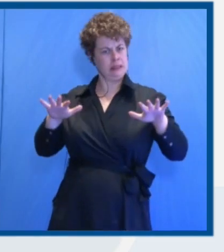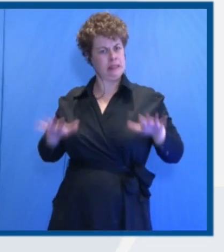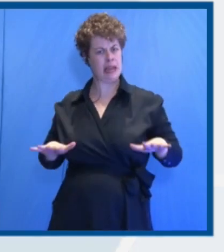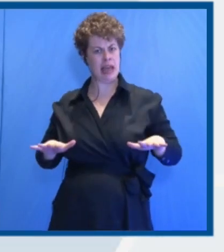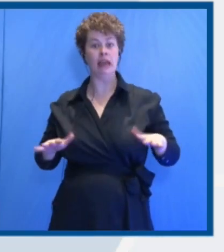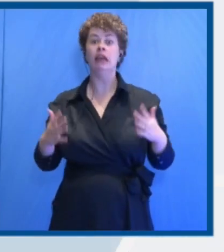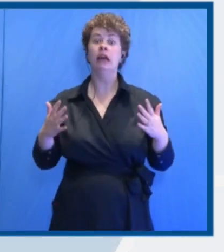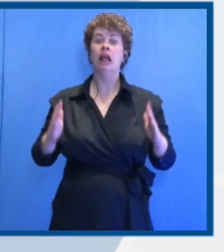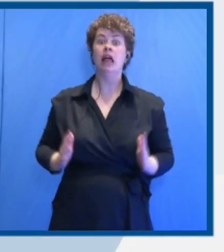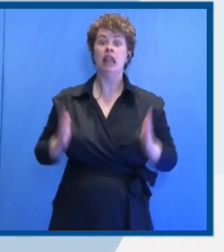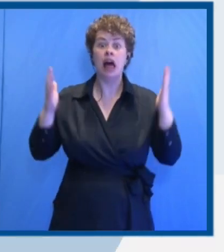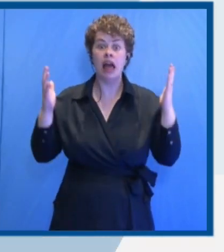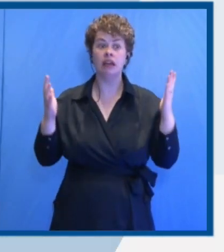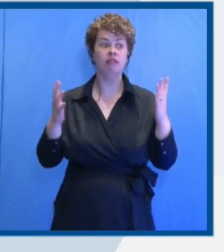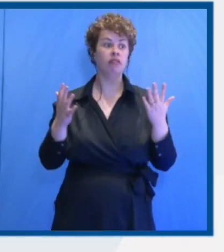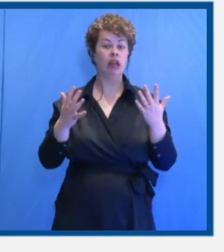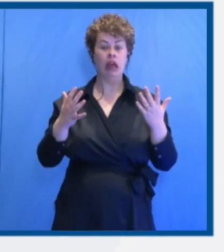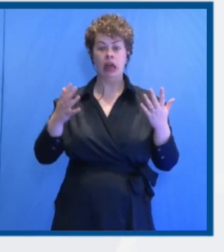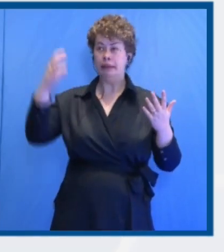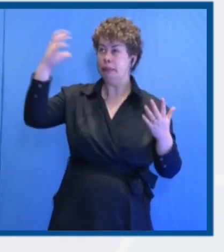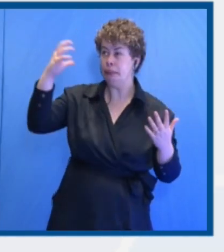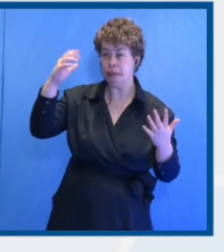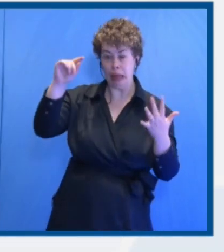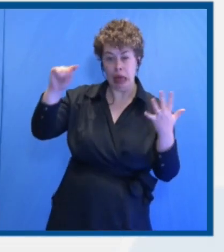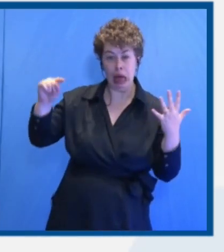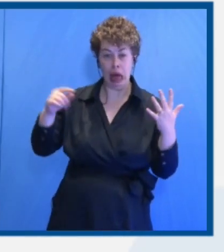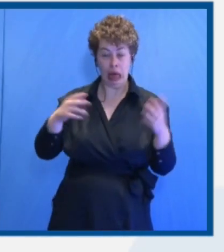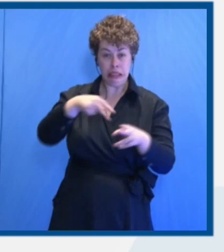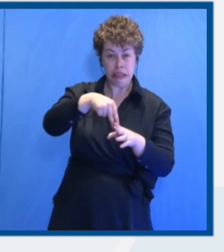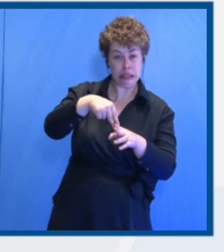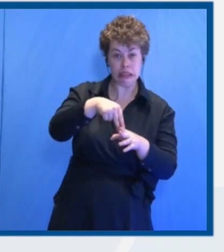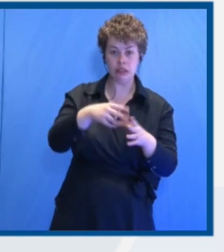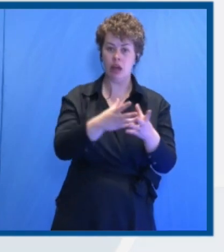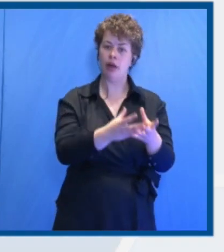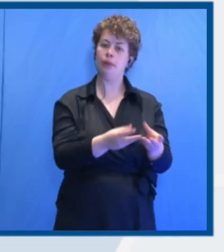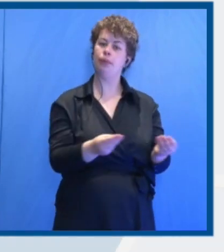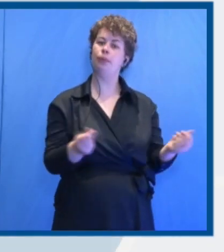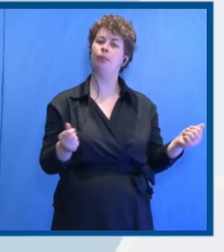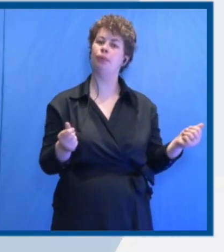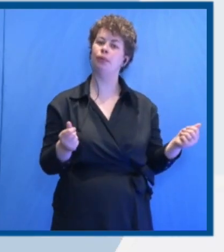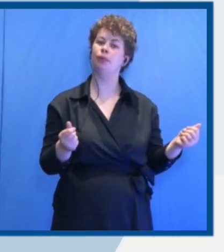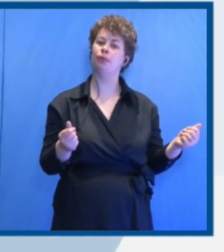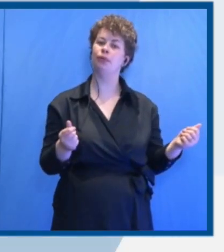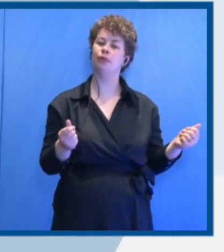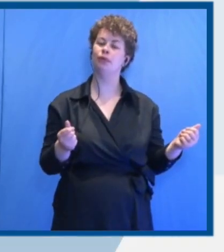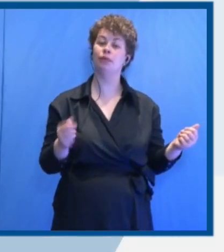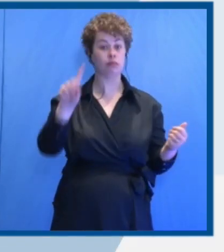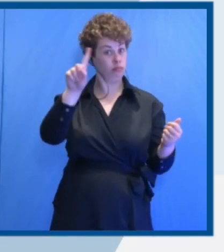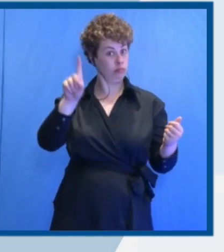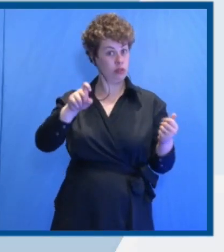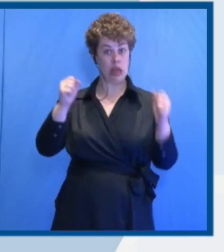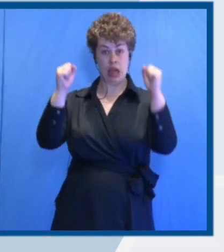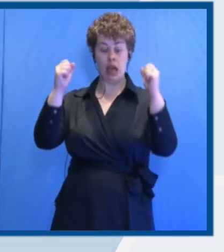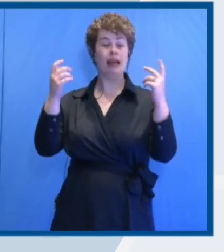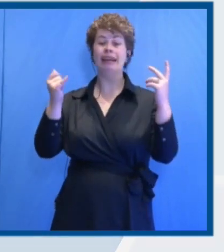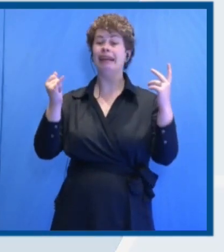enhancing their capacity to be able to live together, because resilience cannot be present where